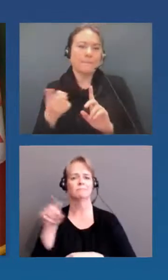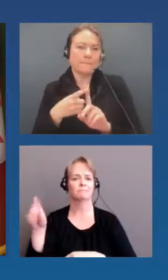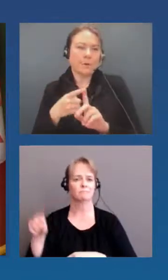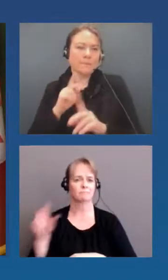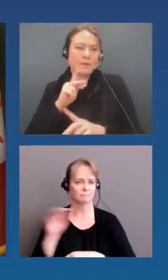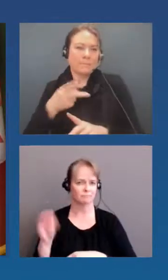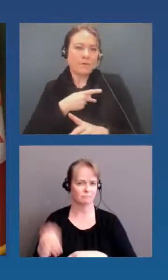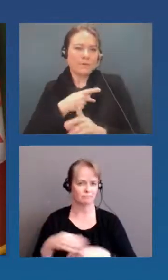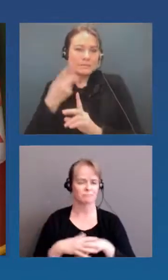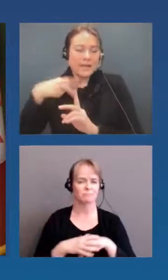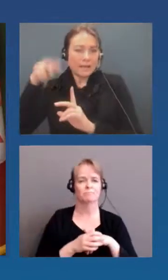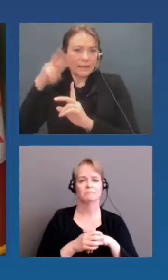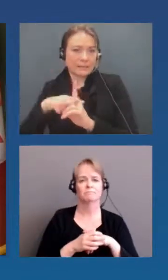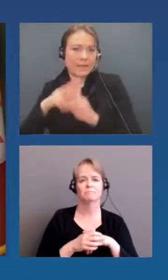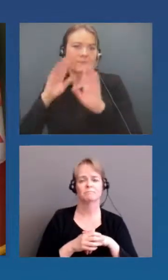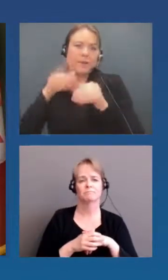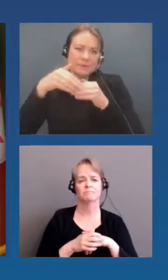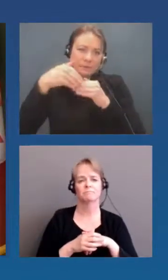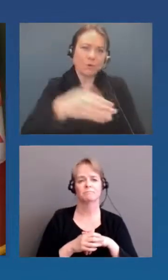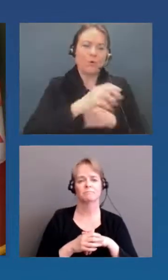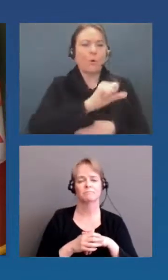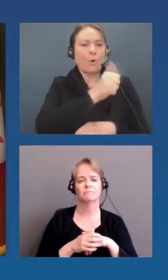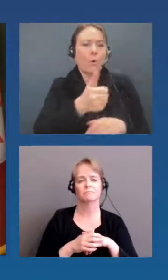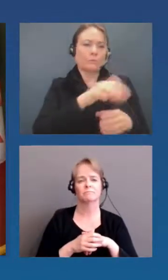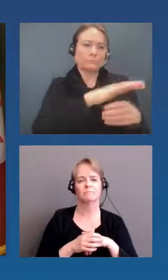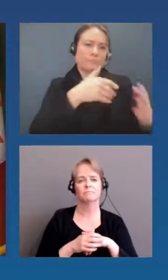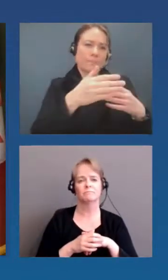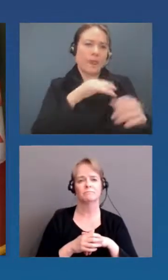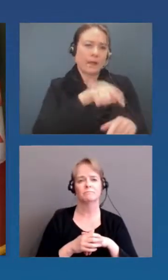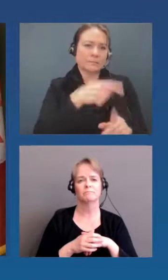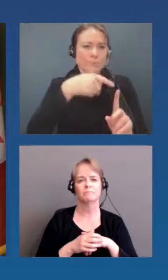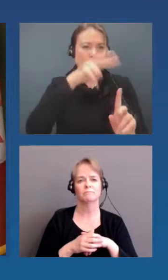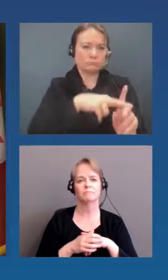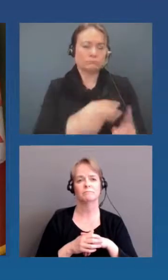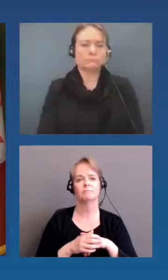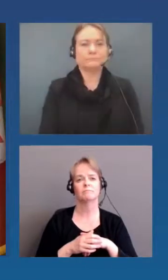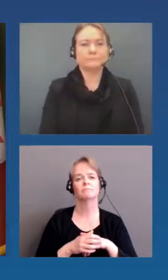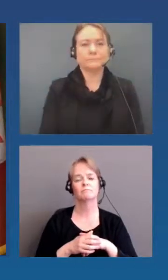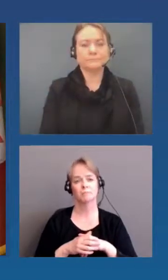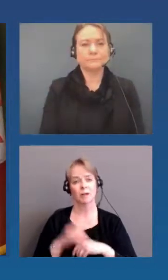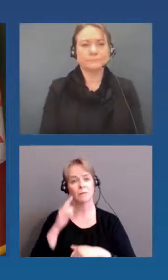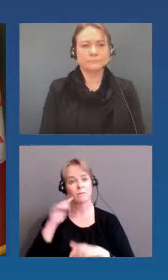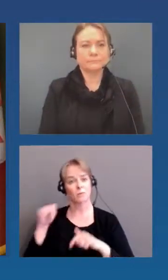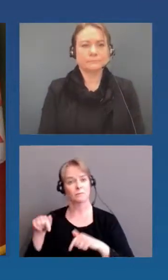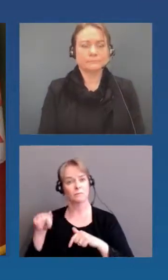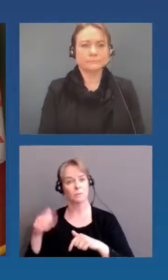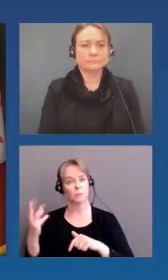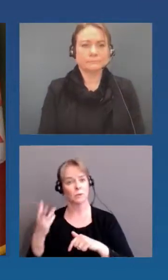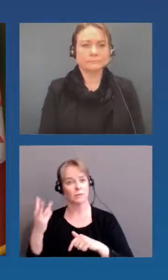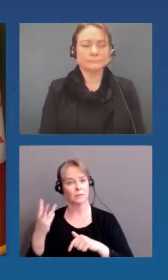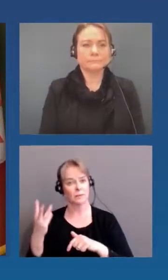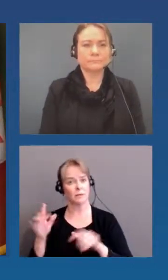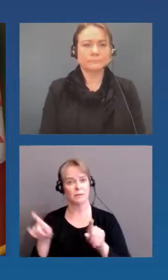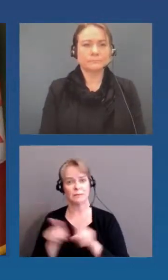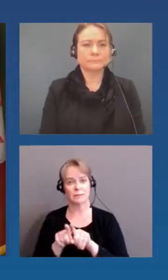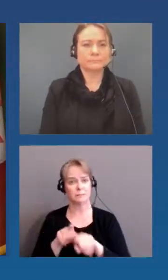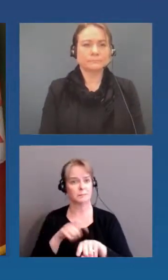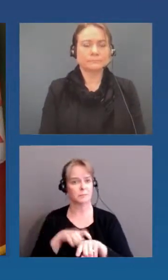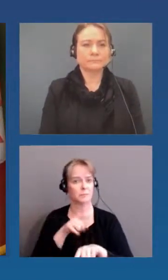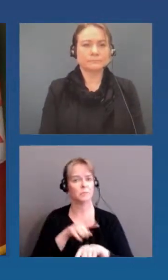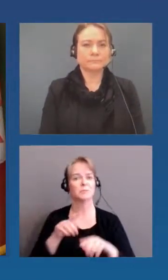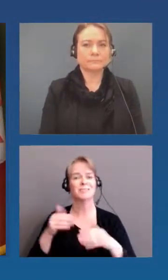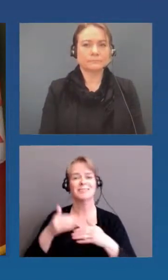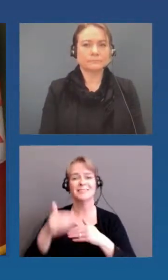provincial de réservation. Also, starting Wednesday, the next phase of healthcare workers, all